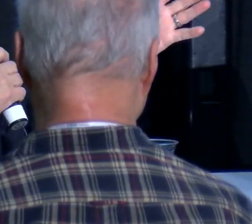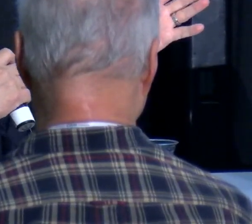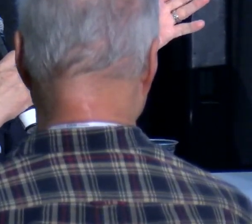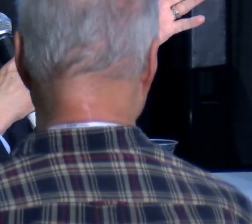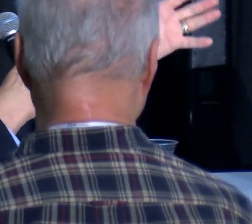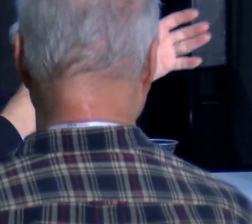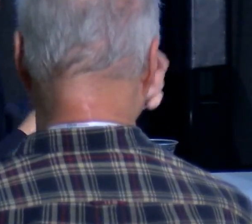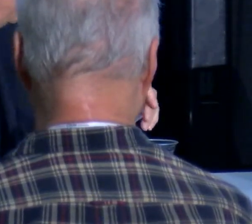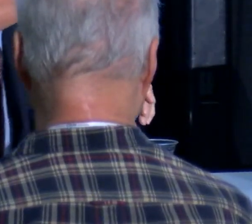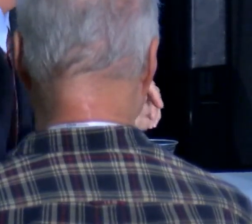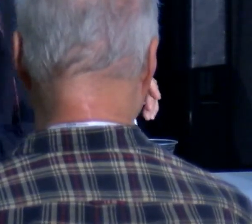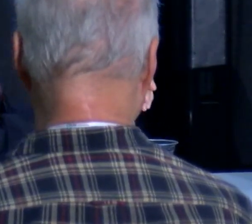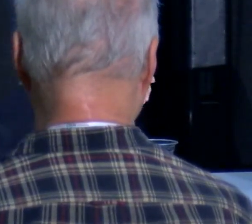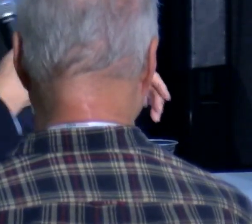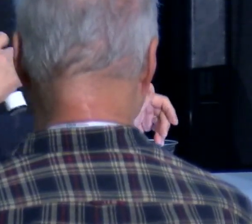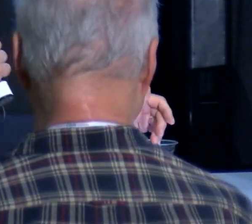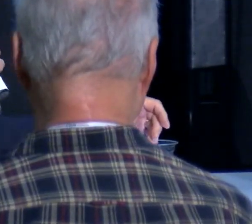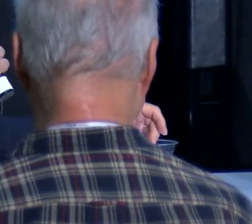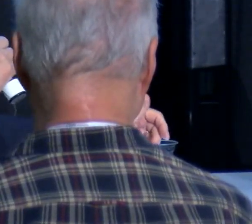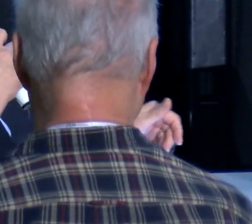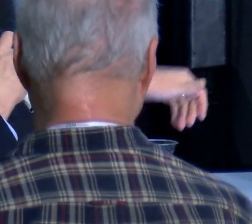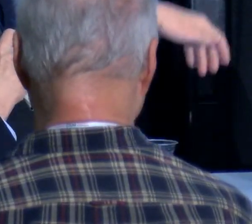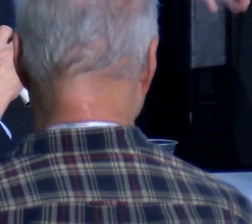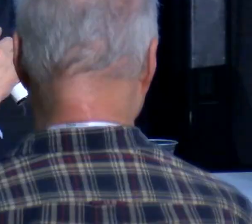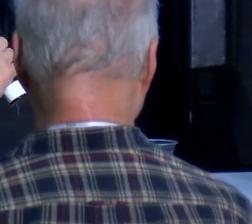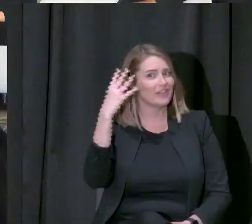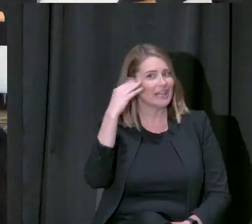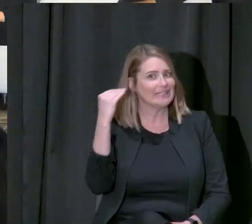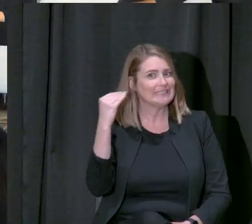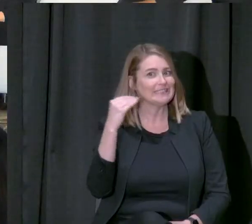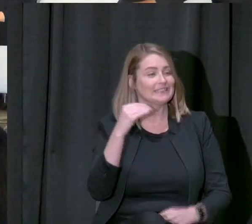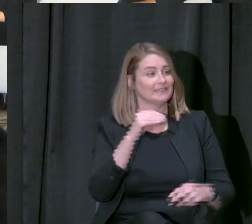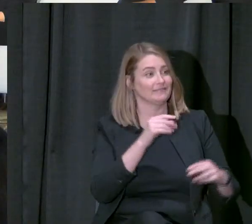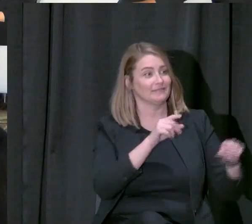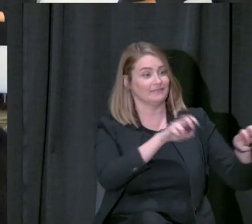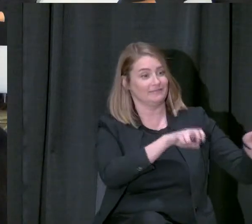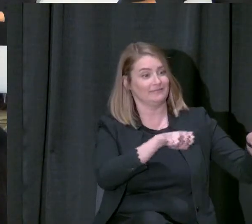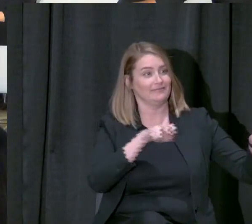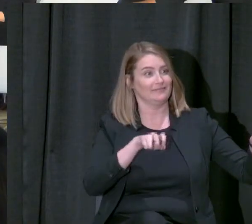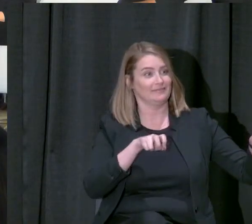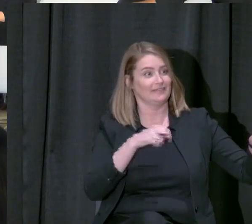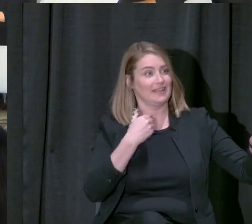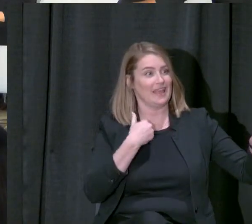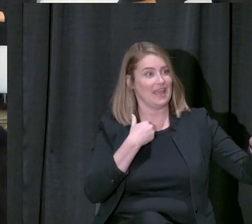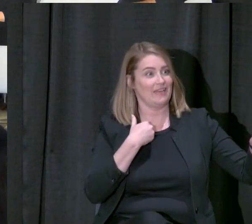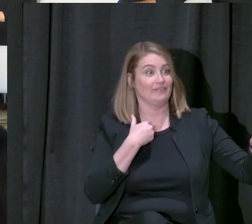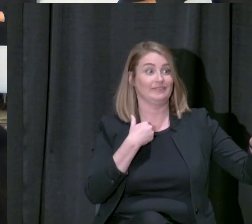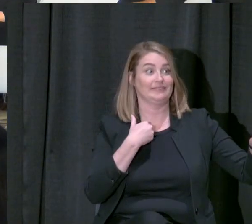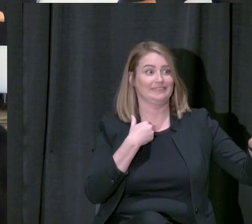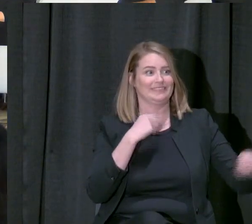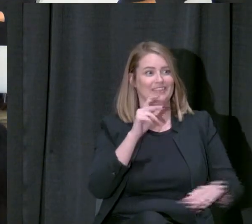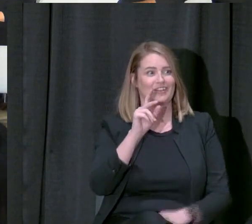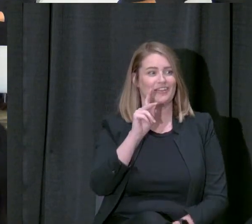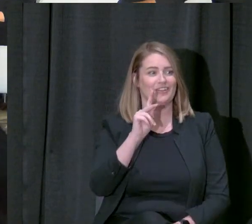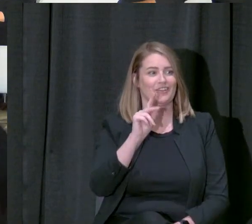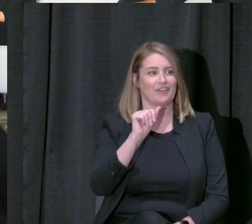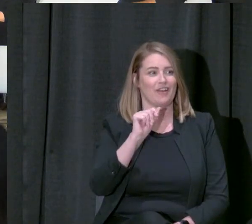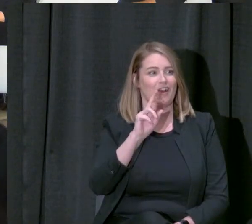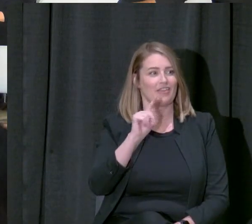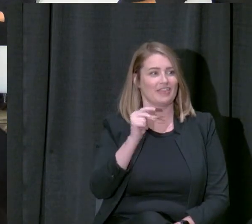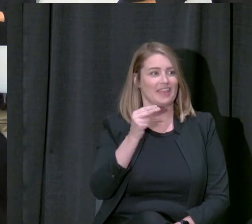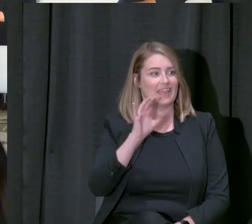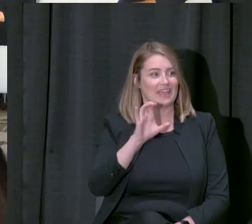our friends from the Netherlands visiting us. We have, watch this, we have Karthik,